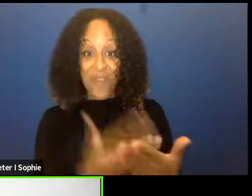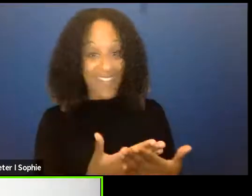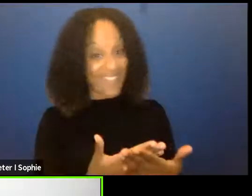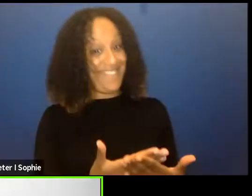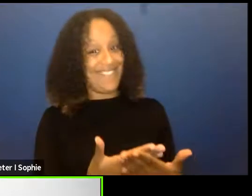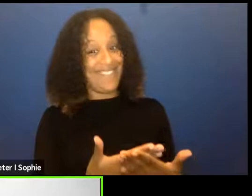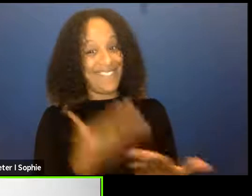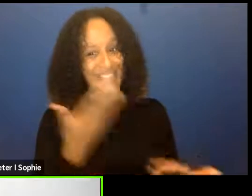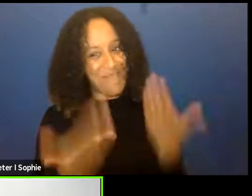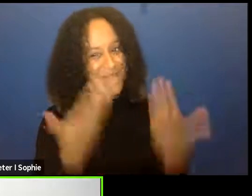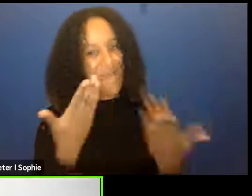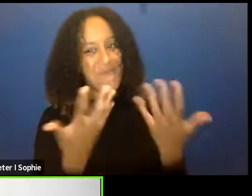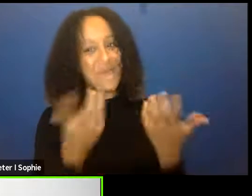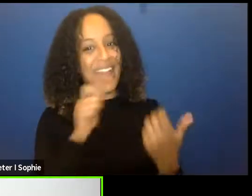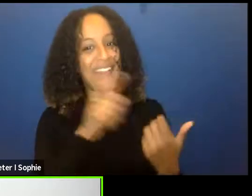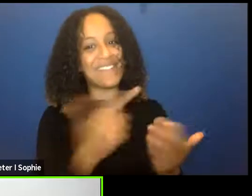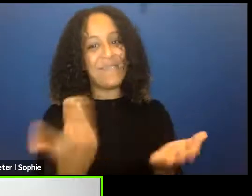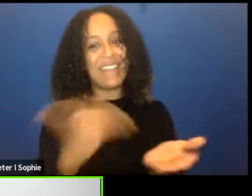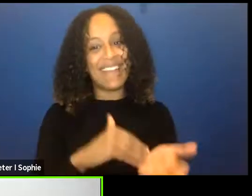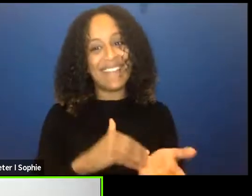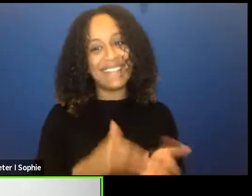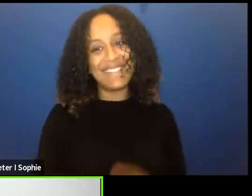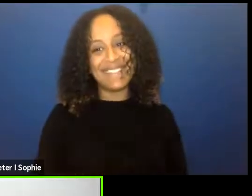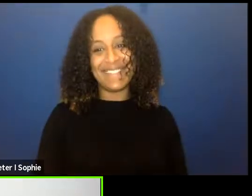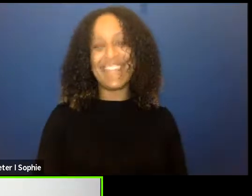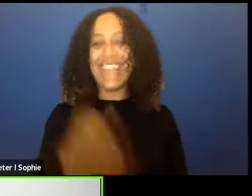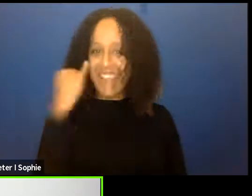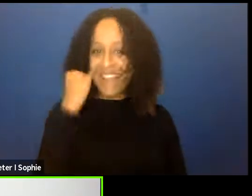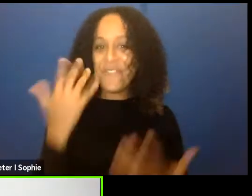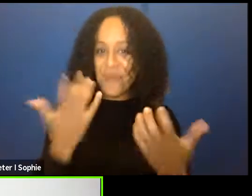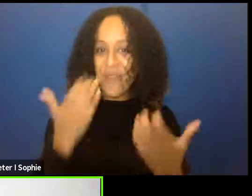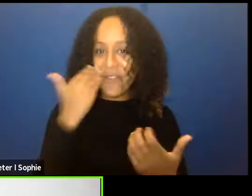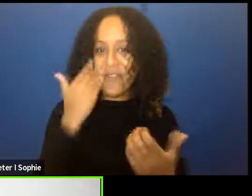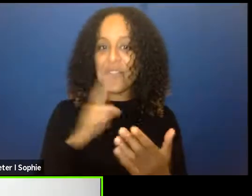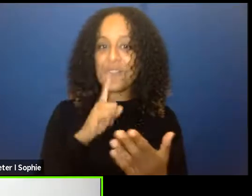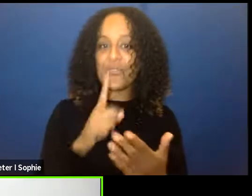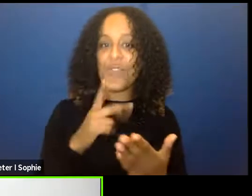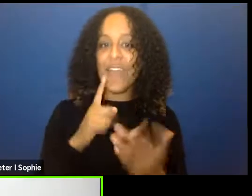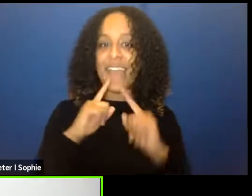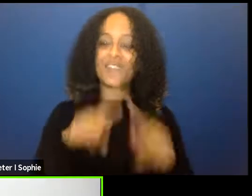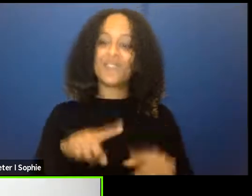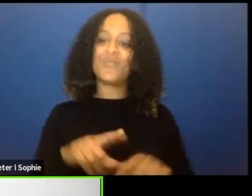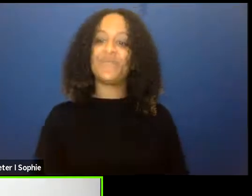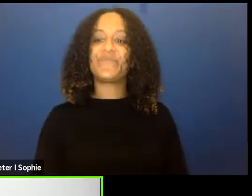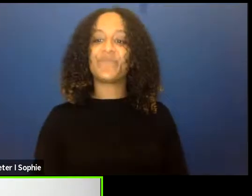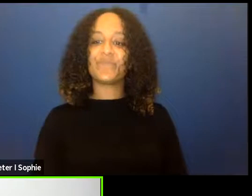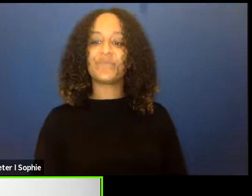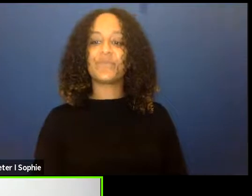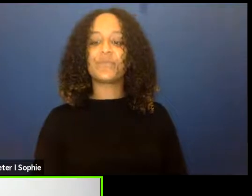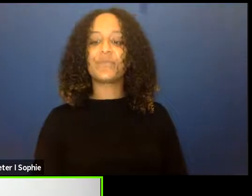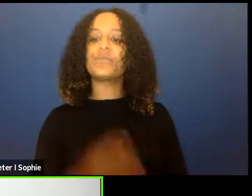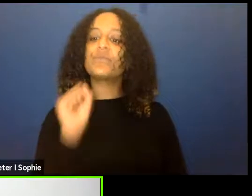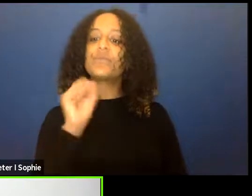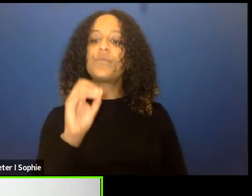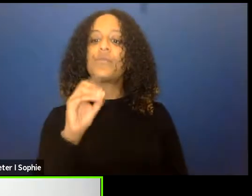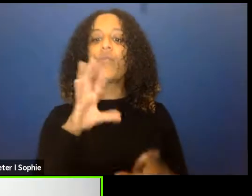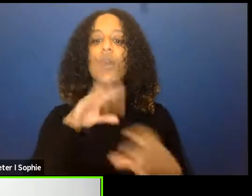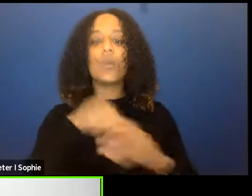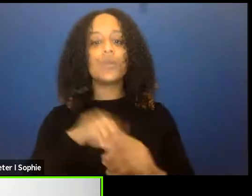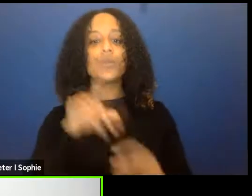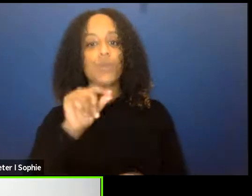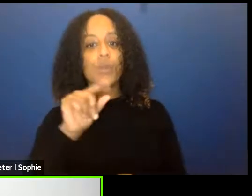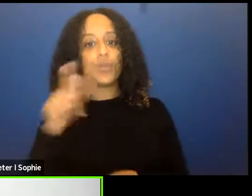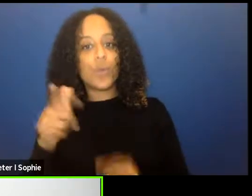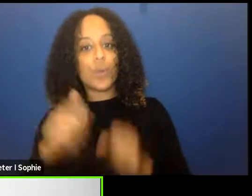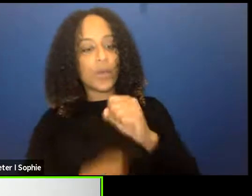want to ask them again, by the way, if you really want to know the answer. So as we kind of go into 2021, what are some